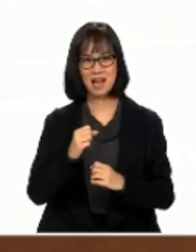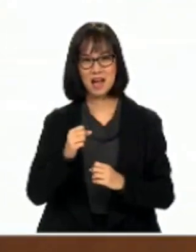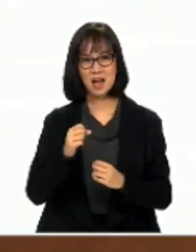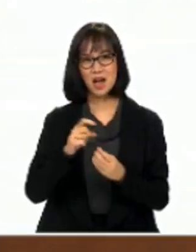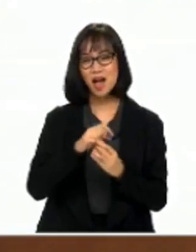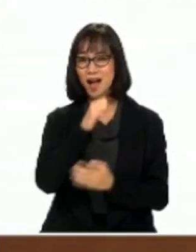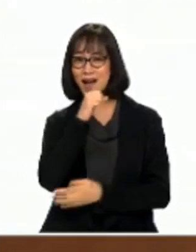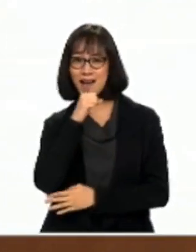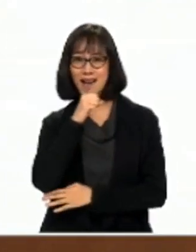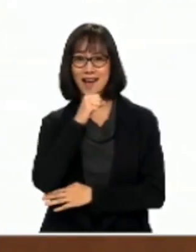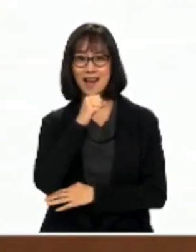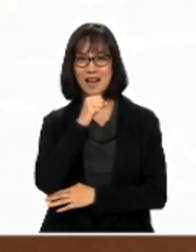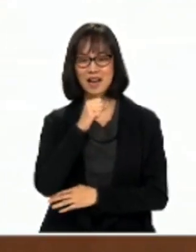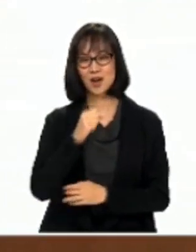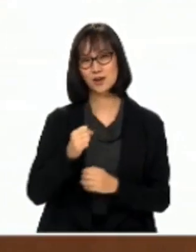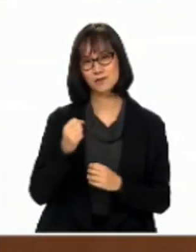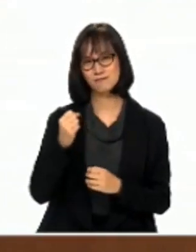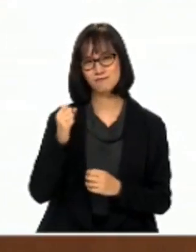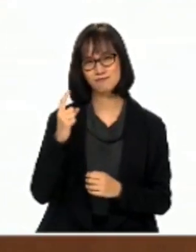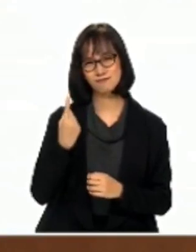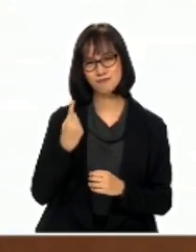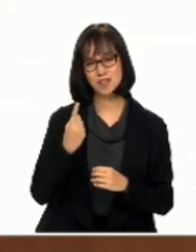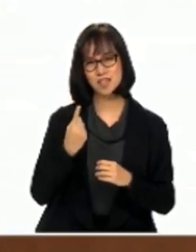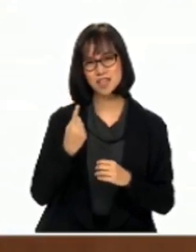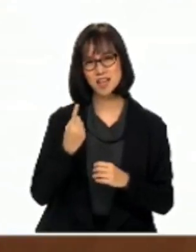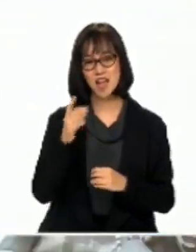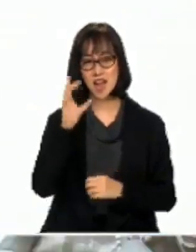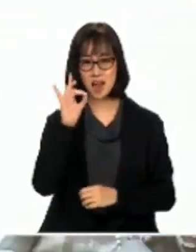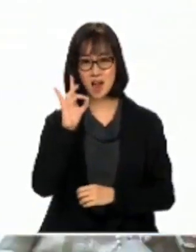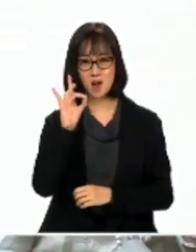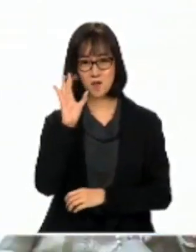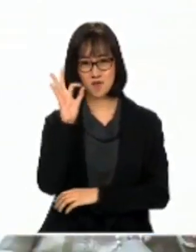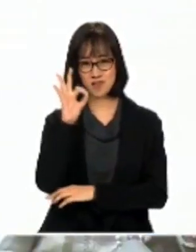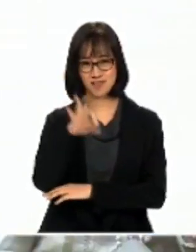good up to 8, 9. 8, maganda.